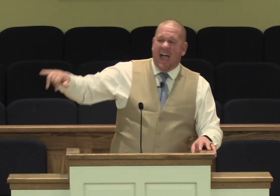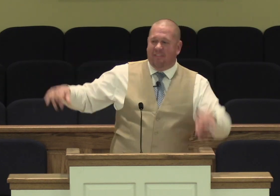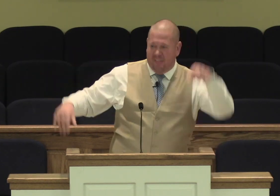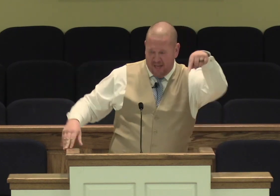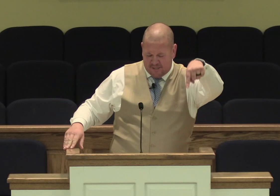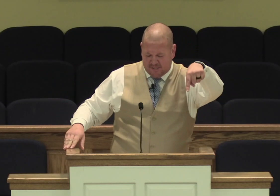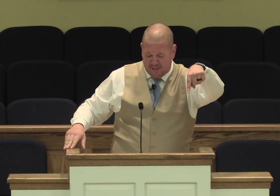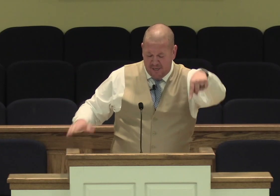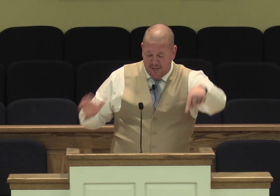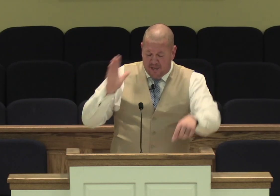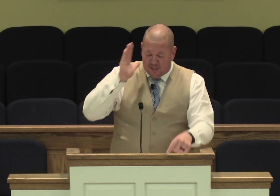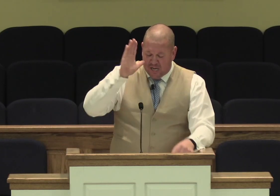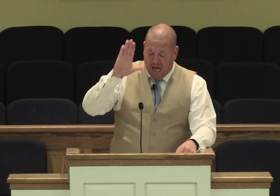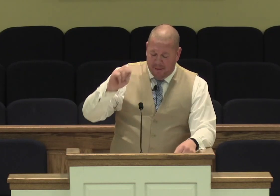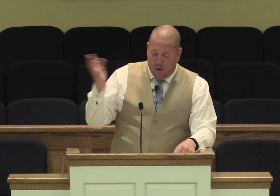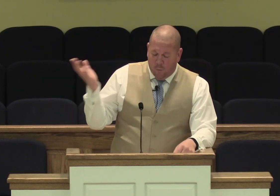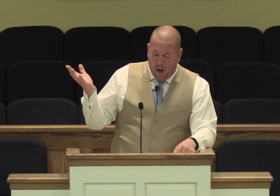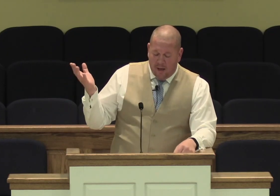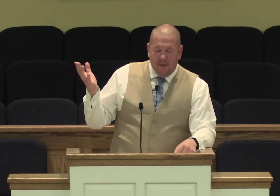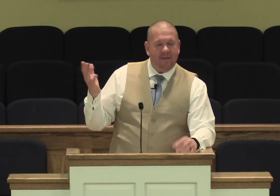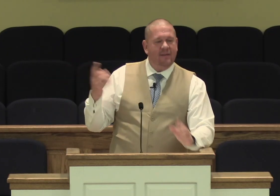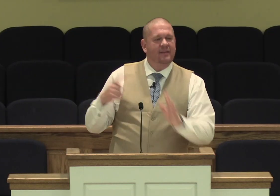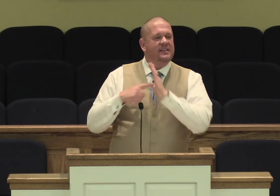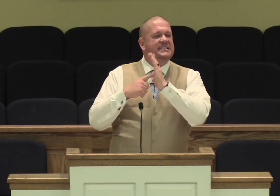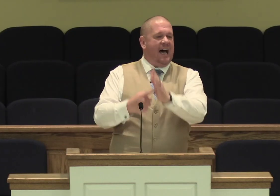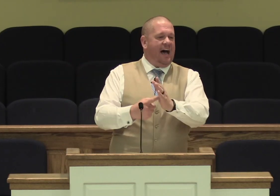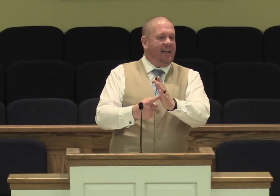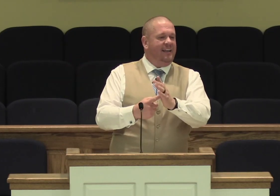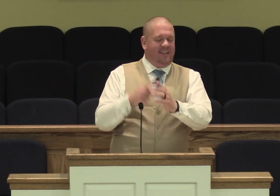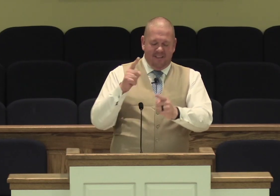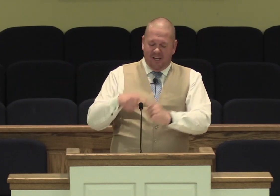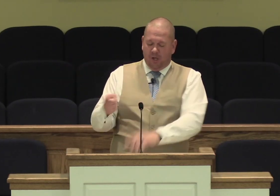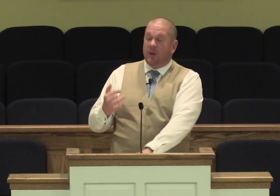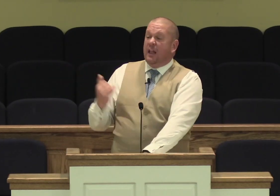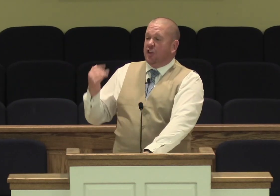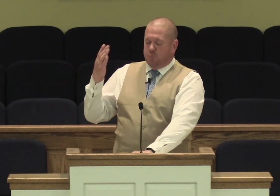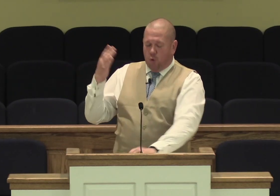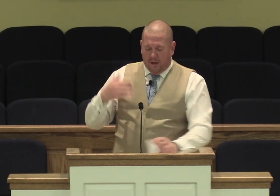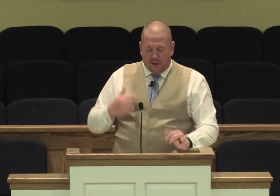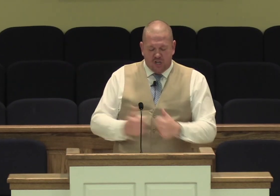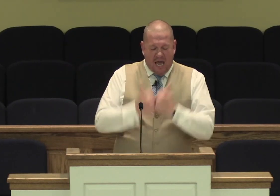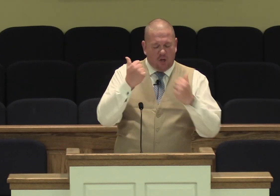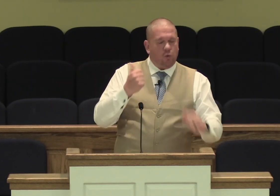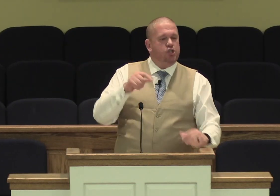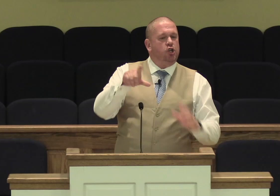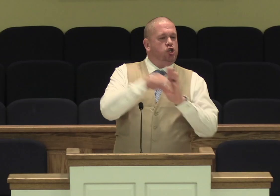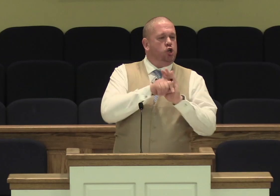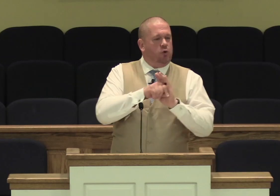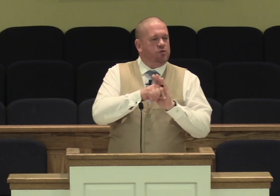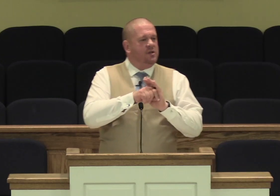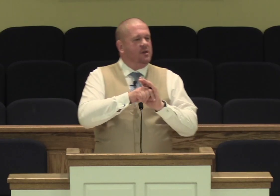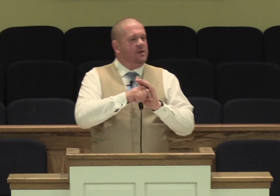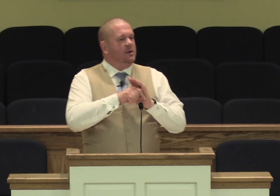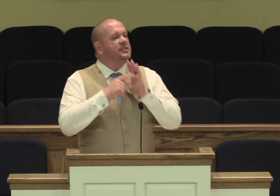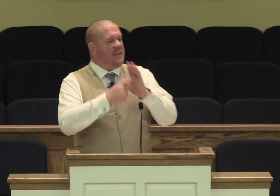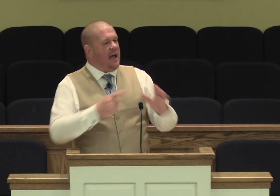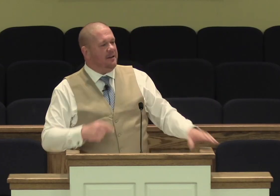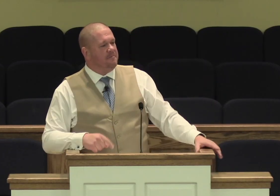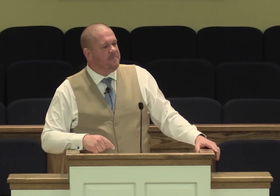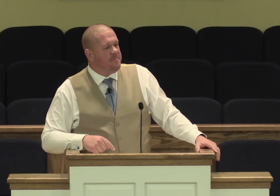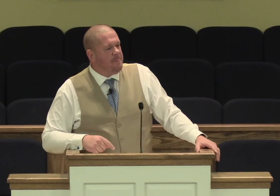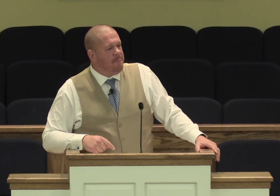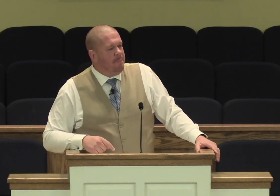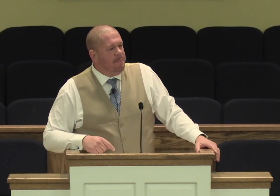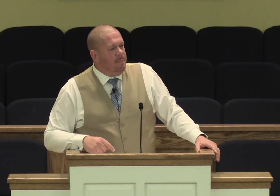not that, this shall be a what? Sign unto you. This morning the challenge was to choose a